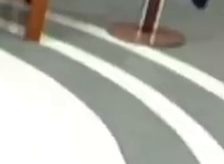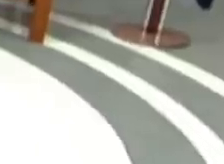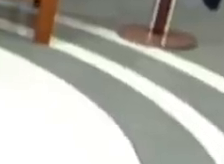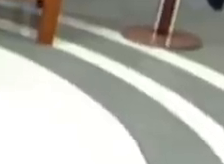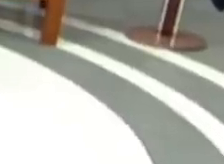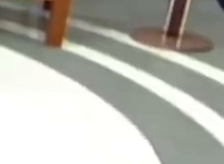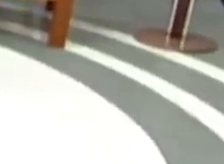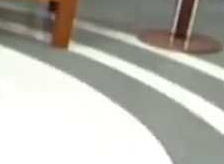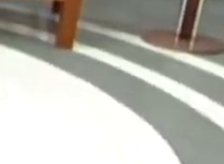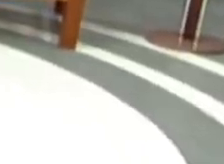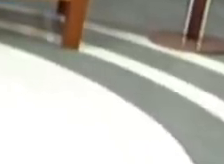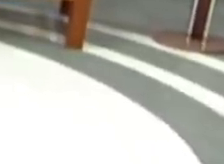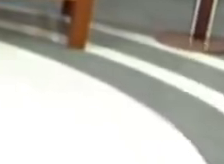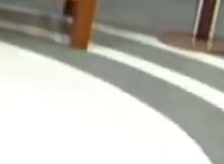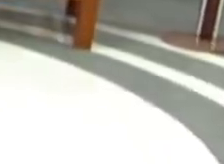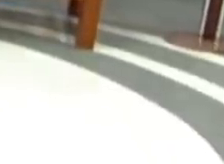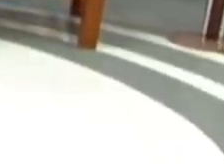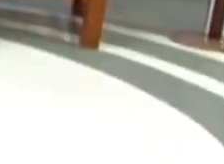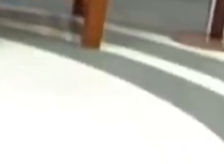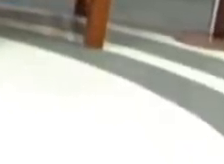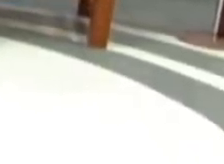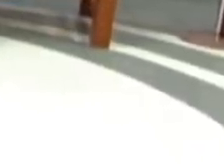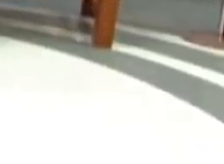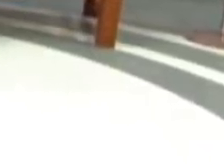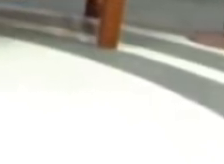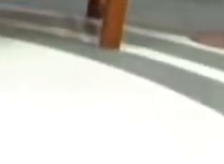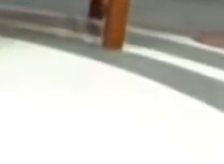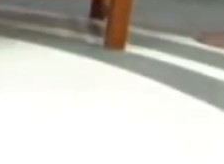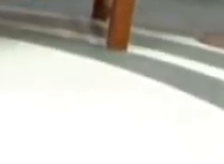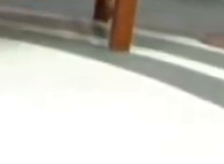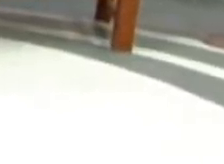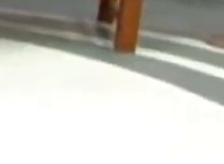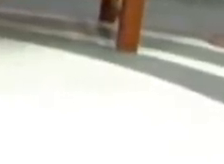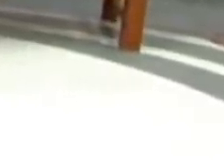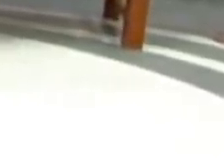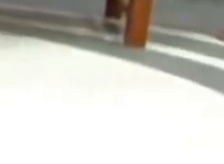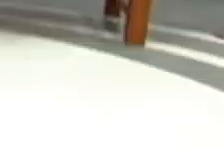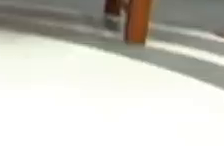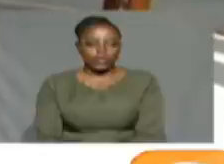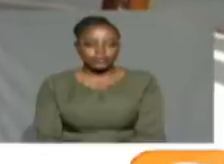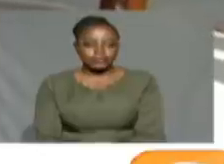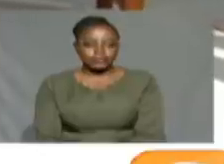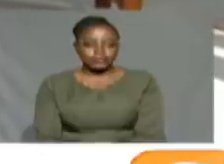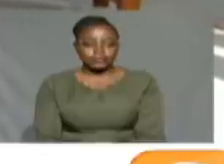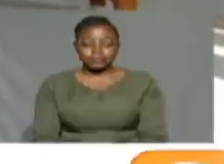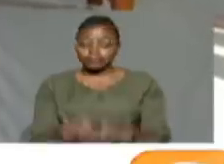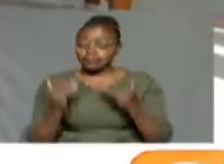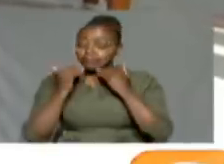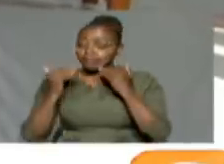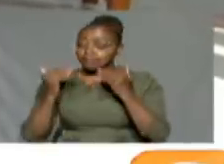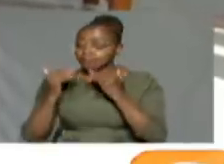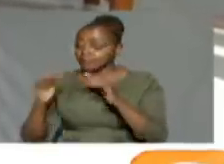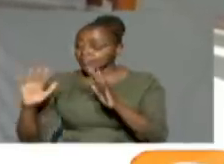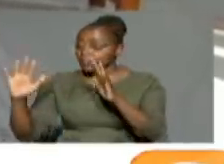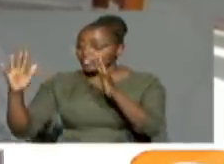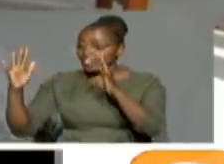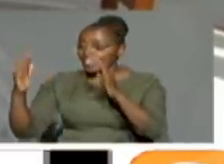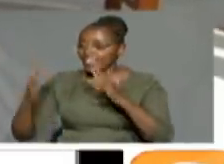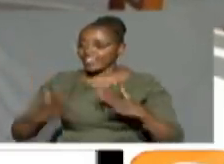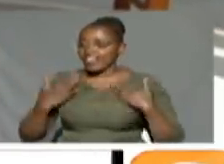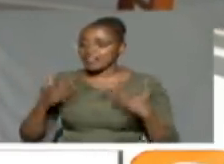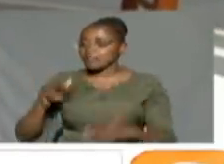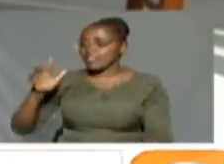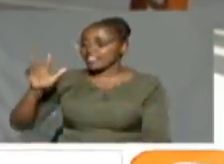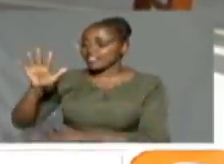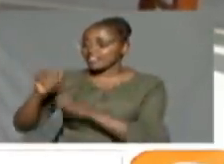James Mwangi is my guest tonight. Daktari, good to see you. Thank you for having me. Thank you for coming, sir. Nashukuru sana. Congratulations and happy